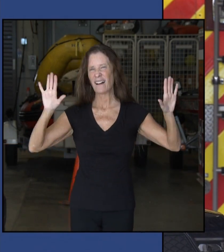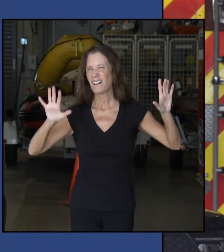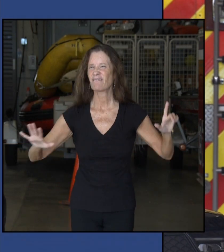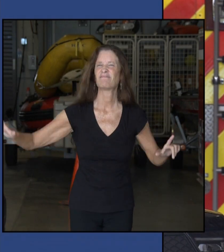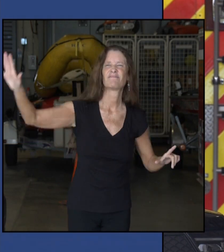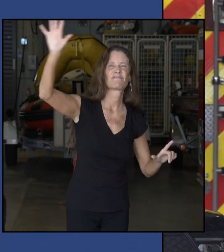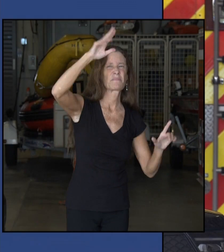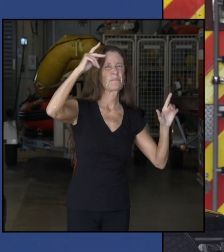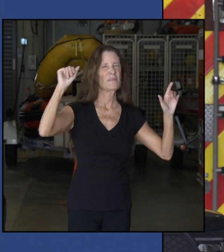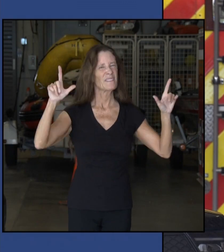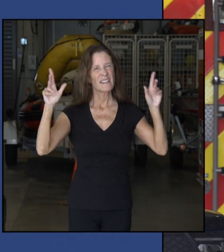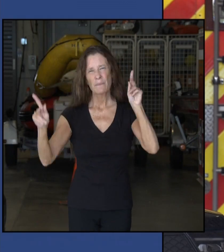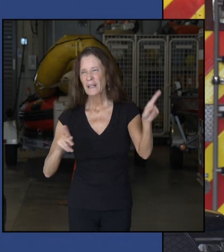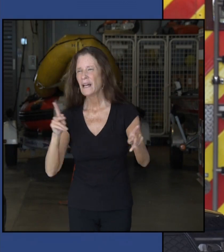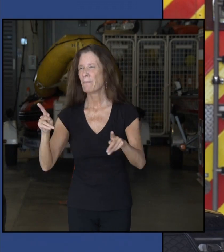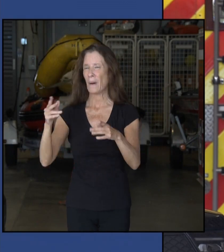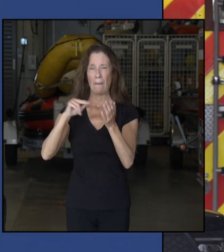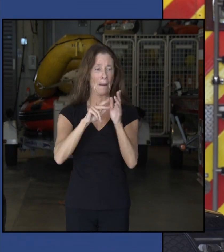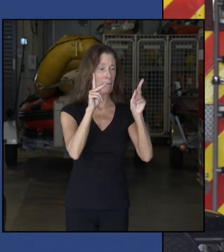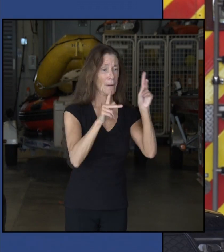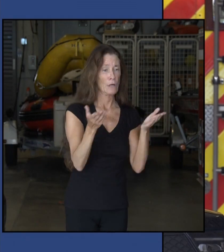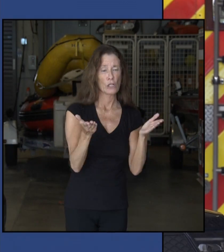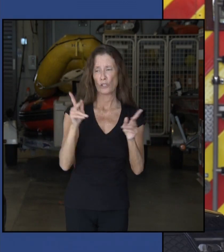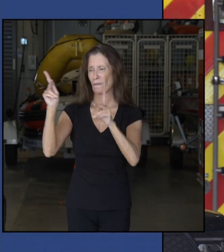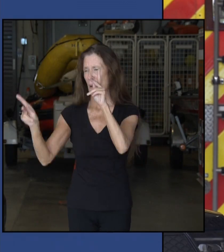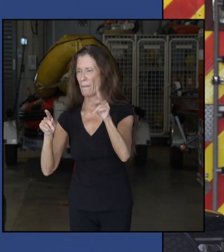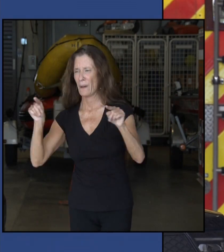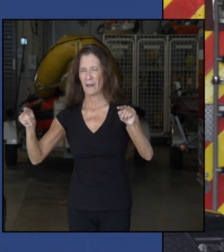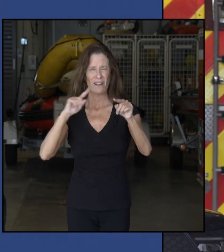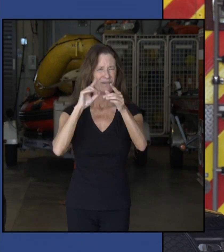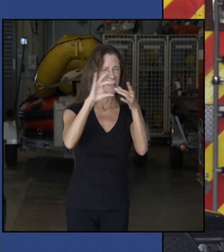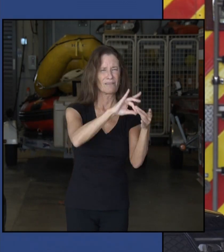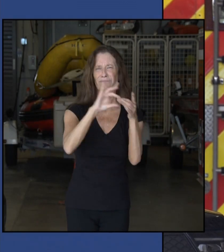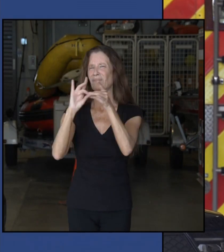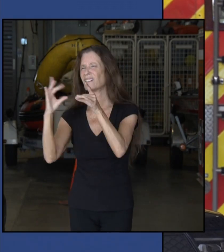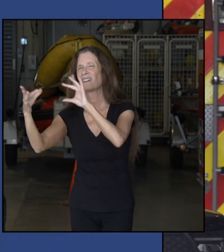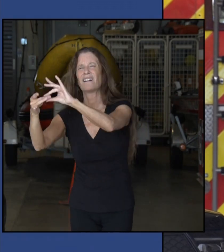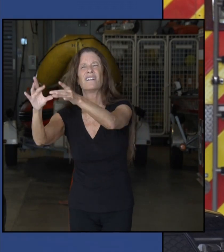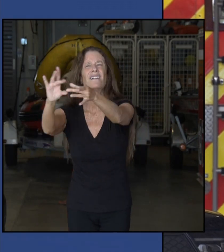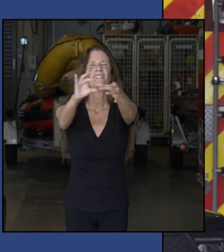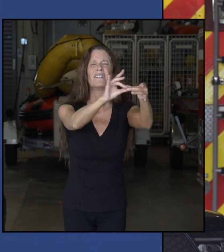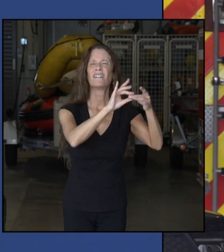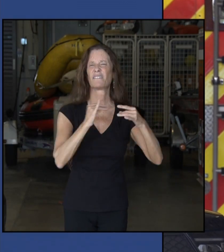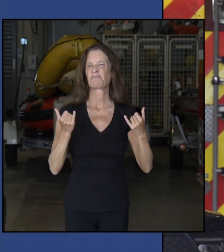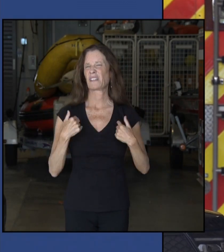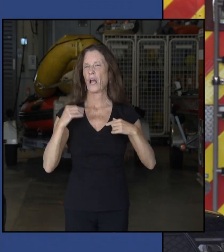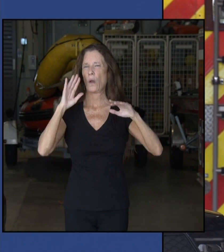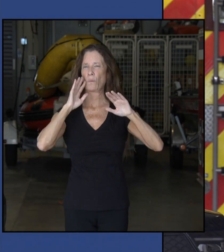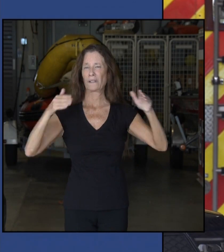introduce friend and colleague, Susquehanna Township Police Chief Rob Martin.